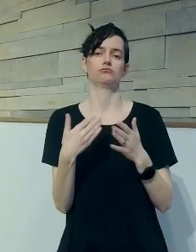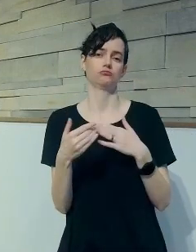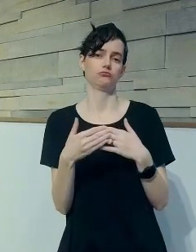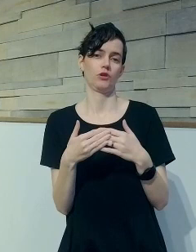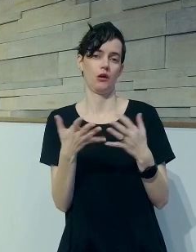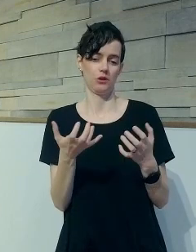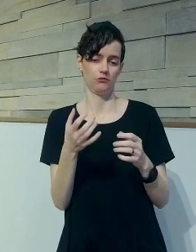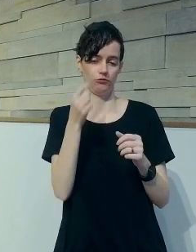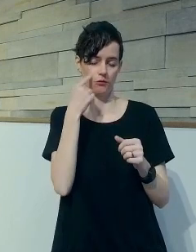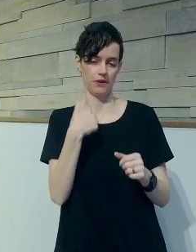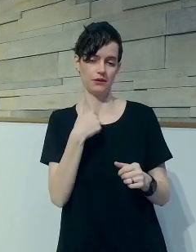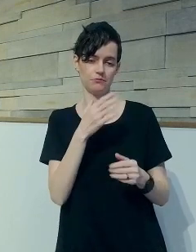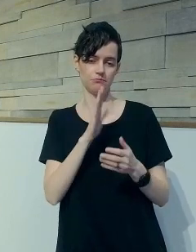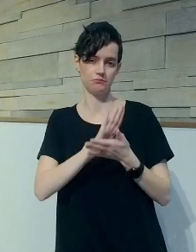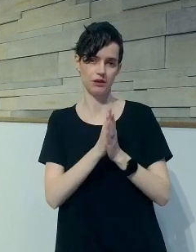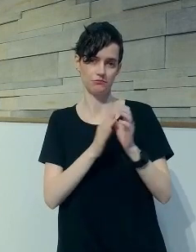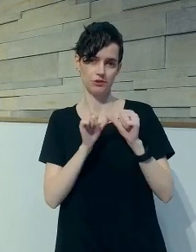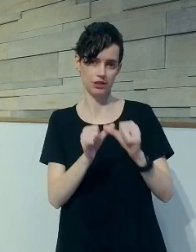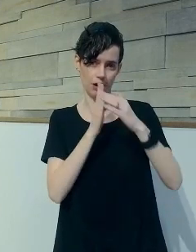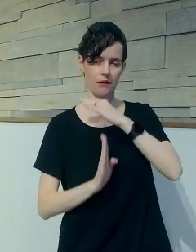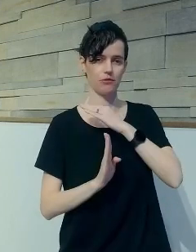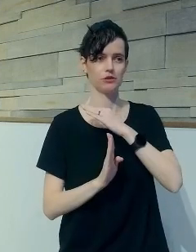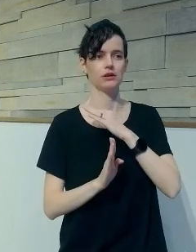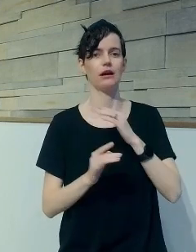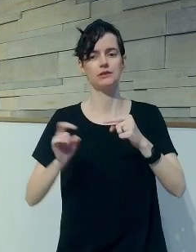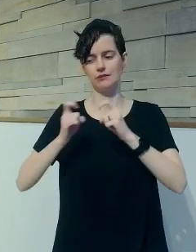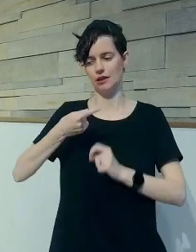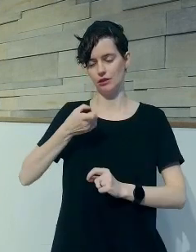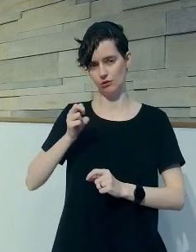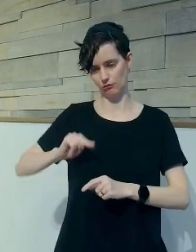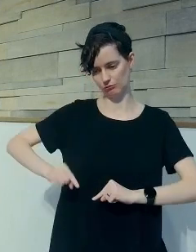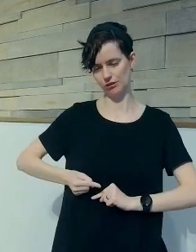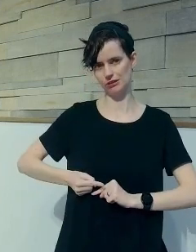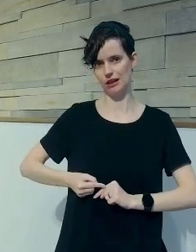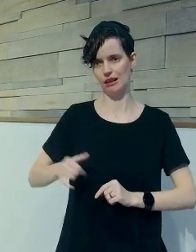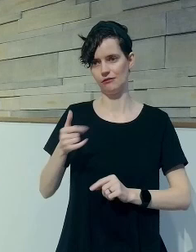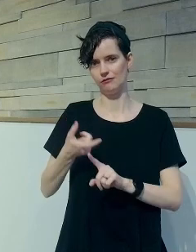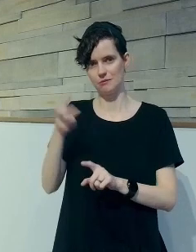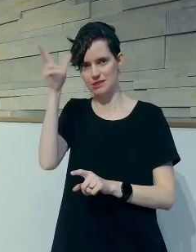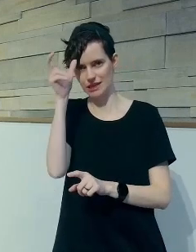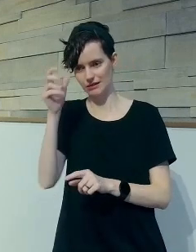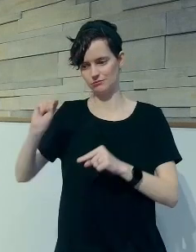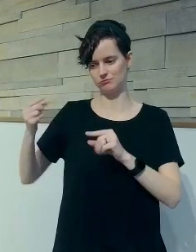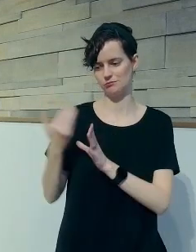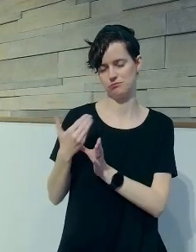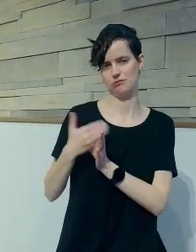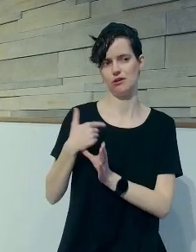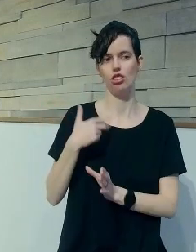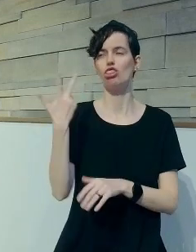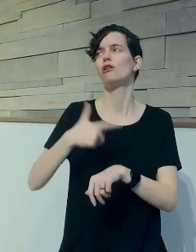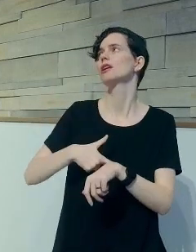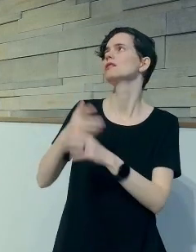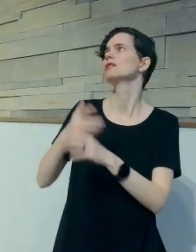order to keep me from becoming conceited, I was given a thorn in my flesh, a messenger of Satan to torment me. Three times